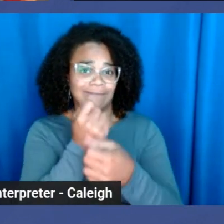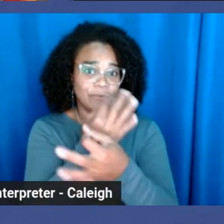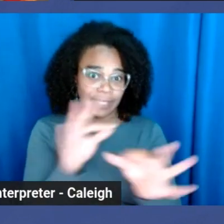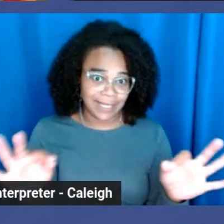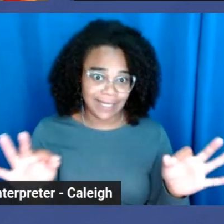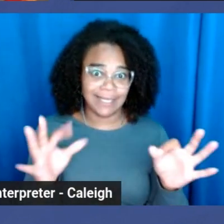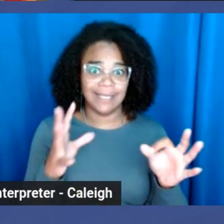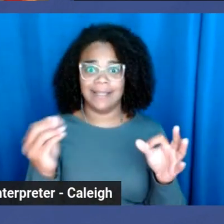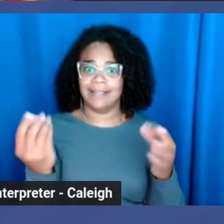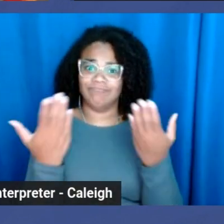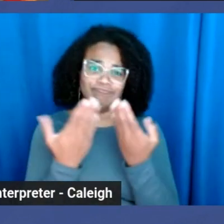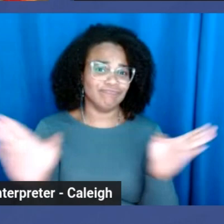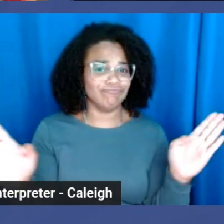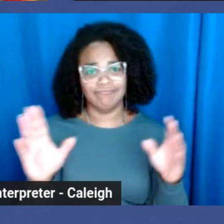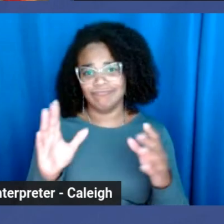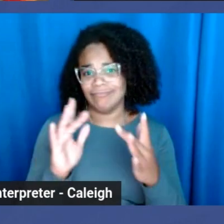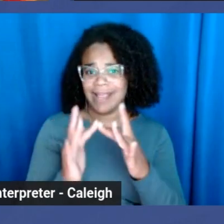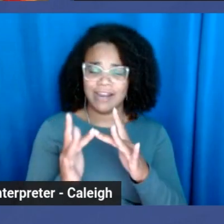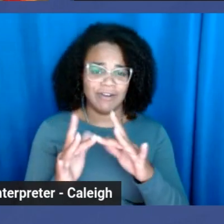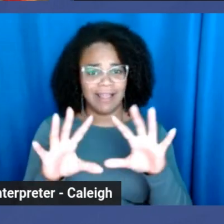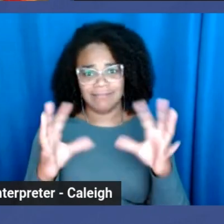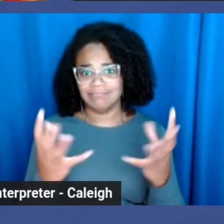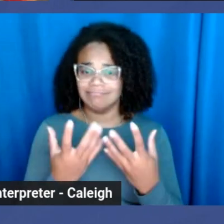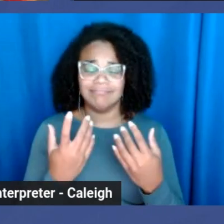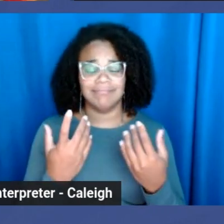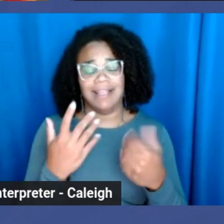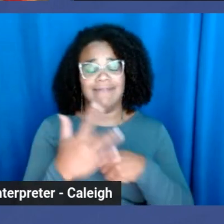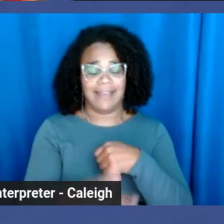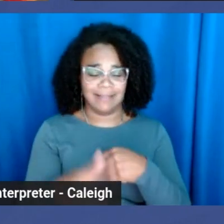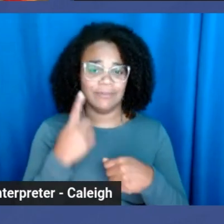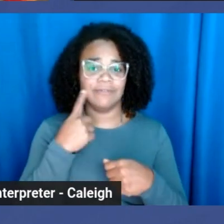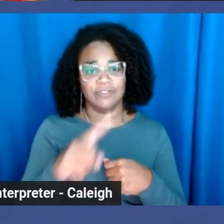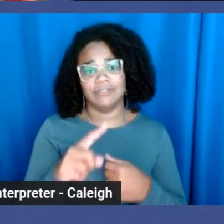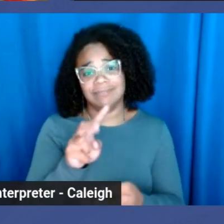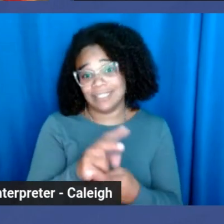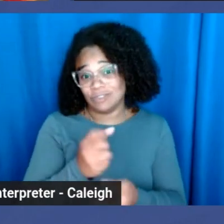robust internet and keep it available for sexual expression.